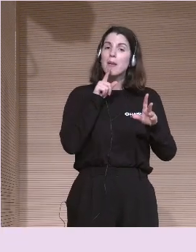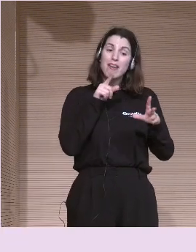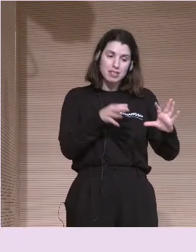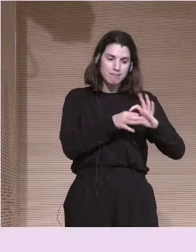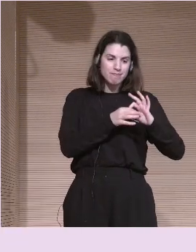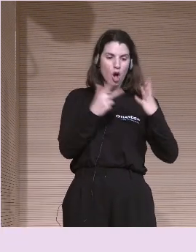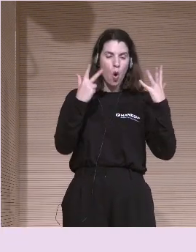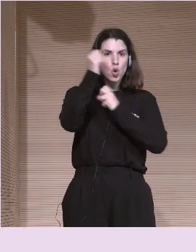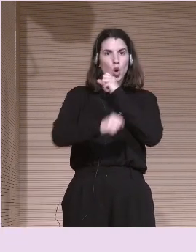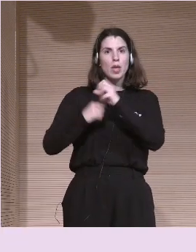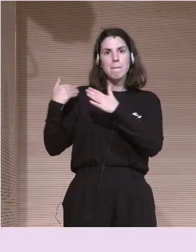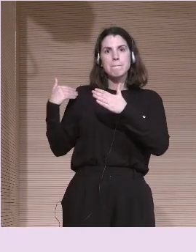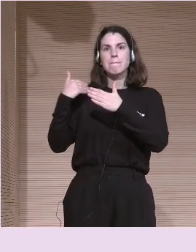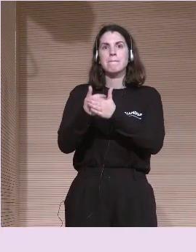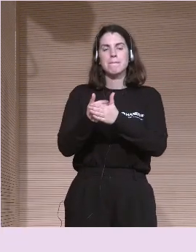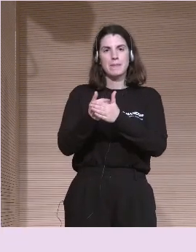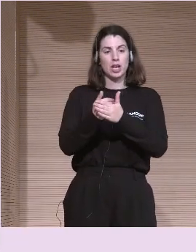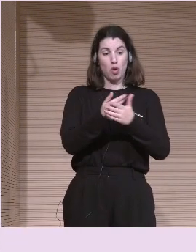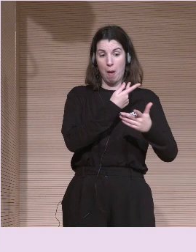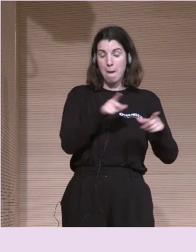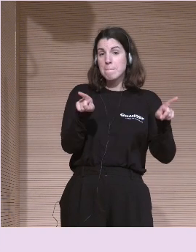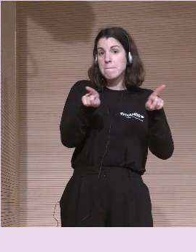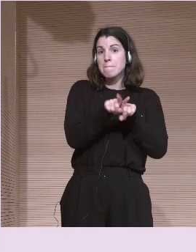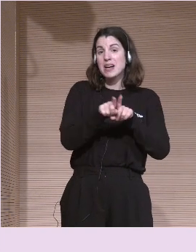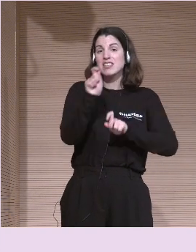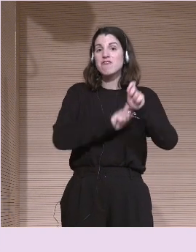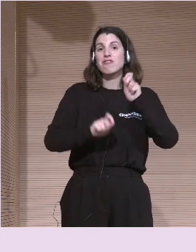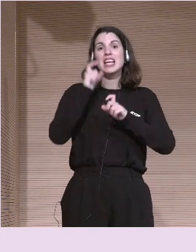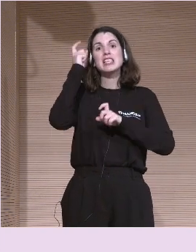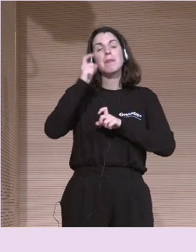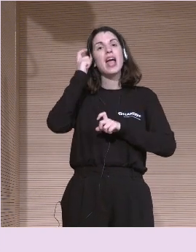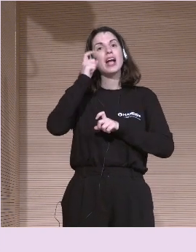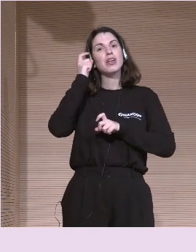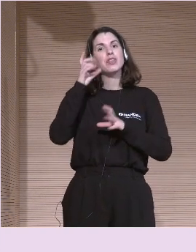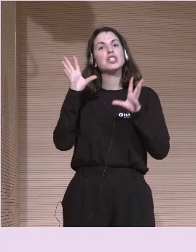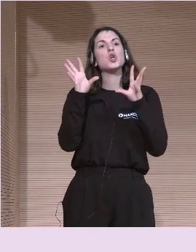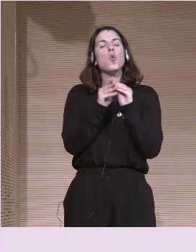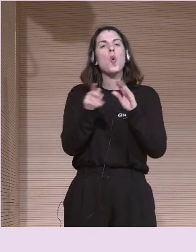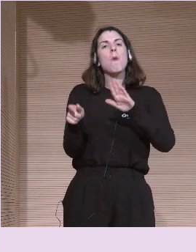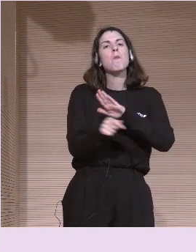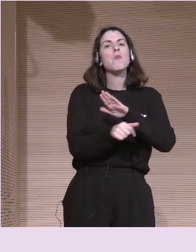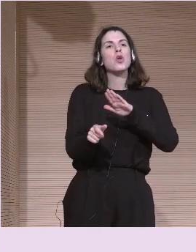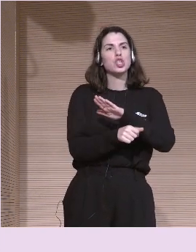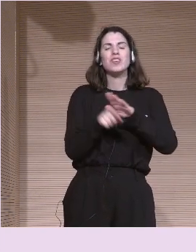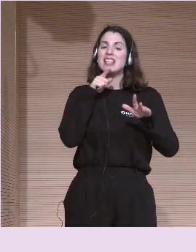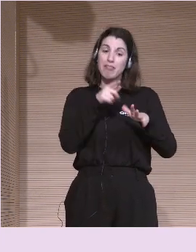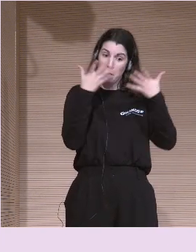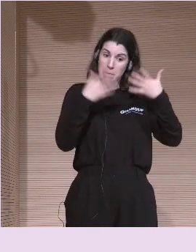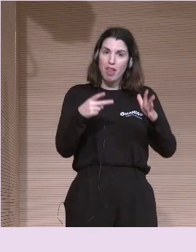exhibition all about the jungle refugee camp in 2016. And this was just in the run-up to the EU referendum when Britain voted to leave the European